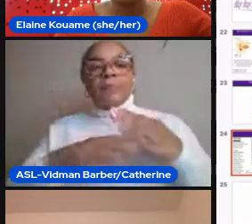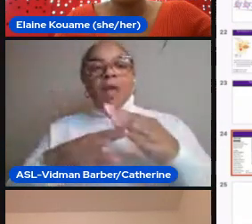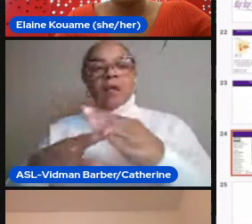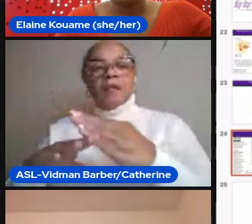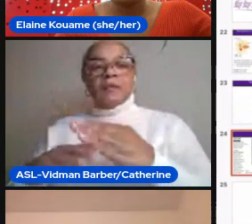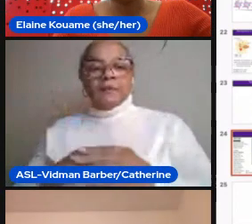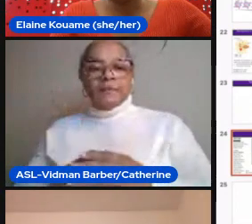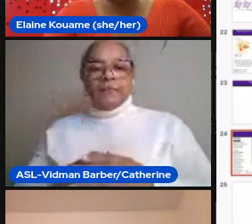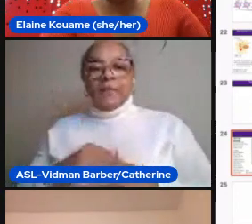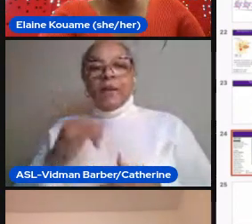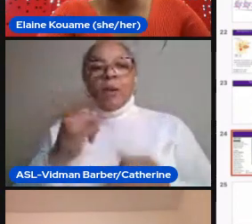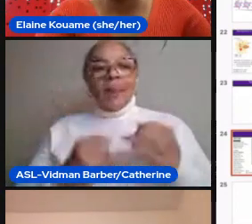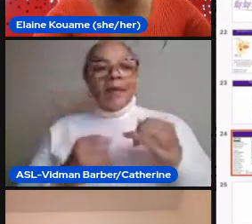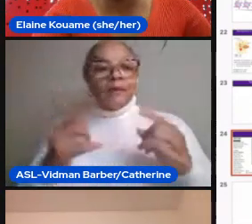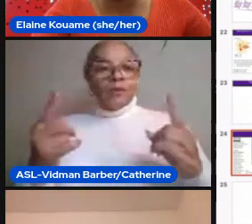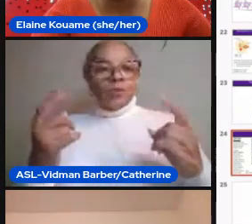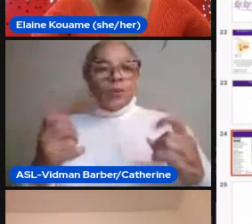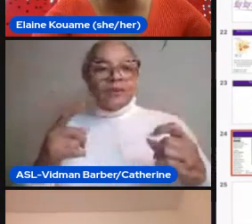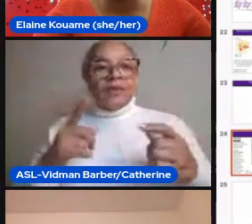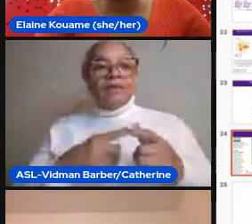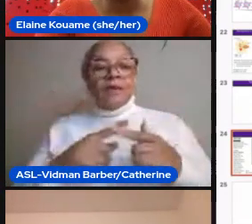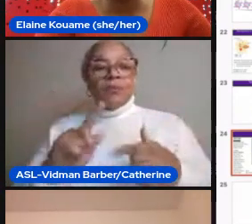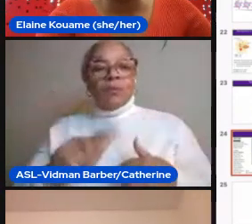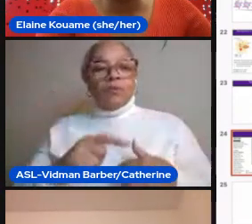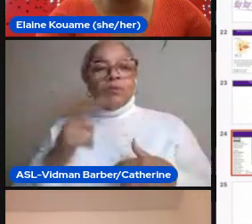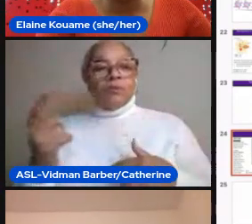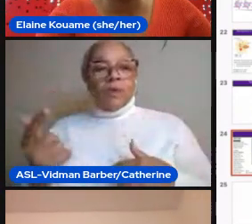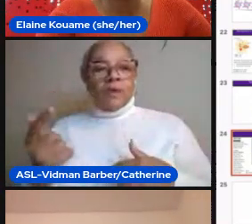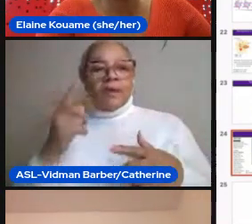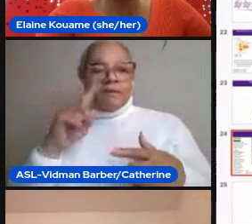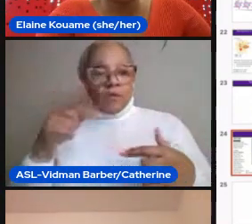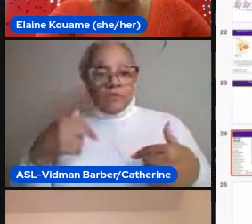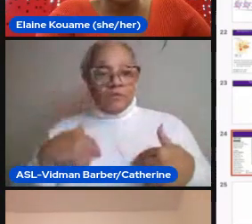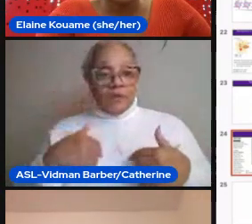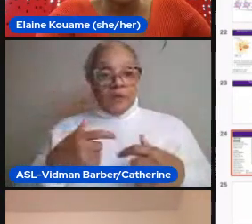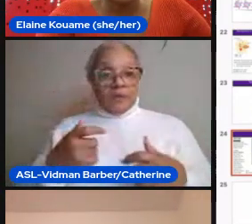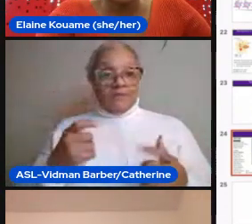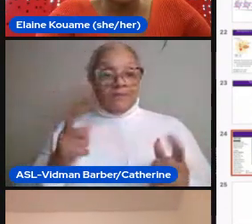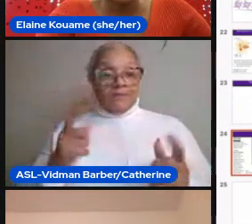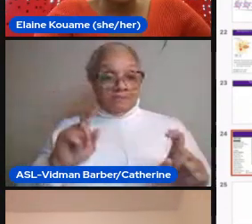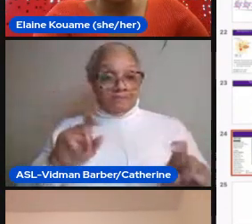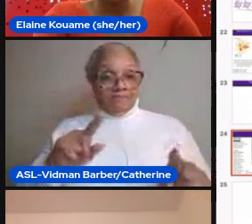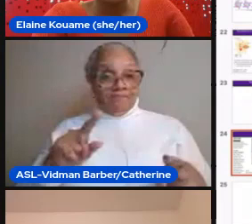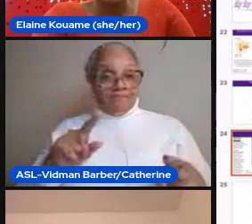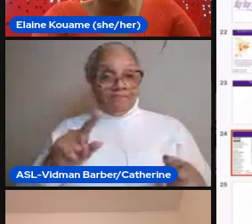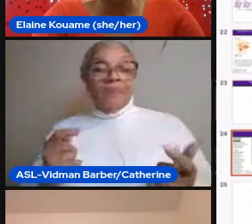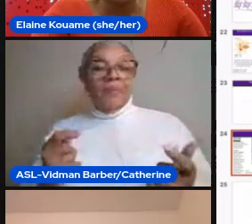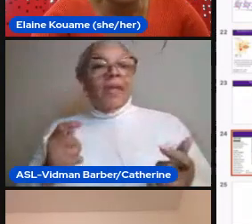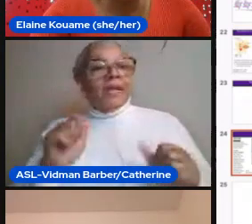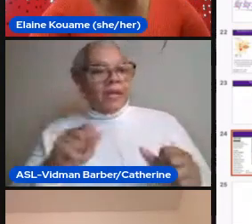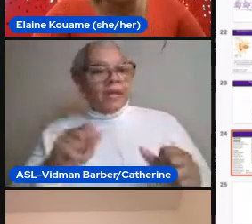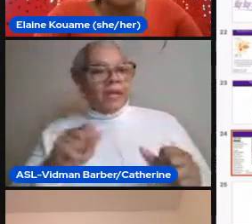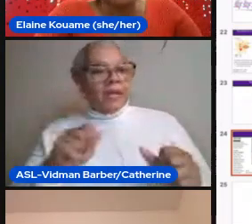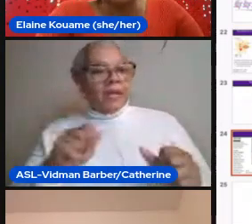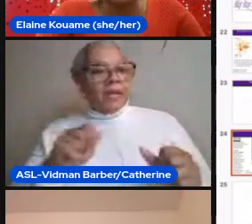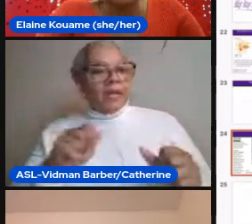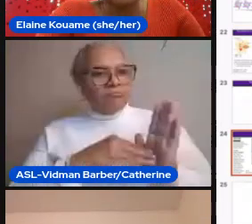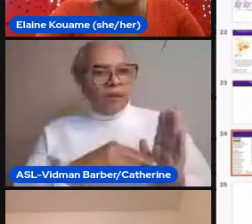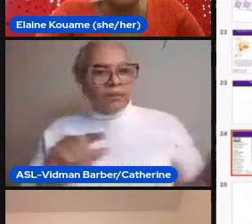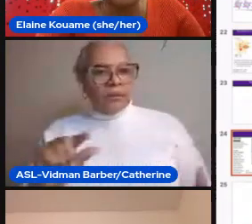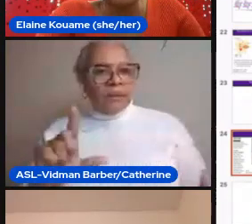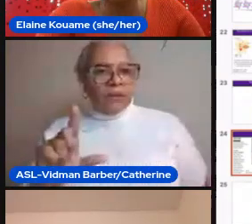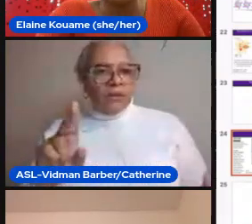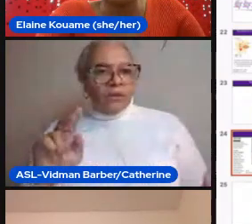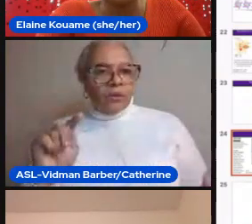last question, then we move on. It's from me actually. Can you actually model gluten in your infection